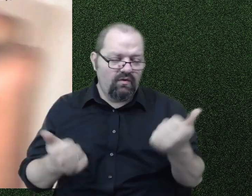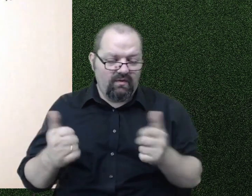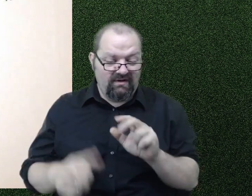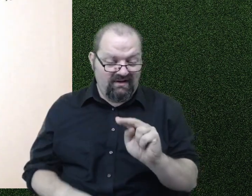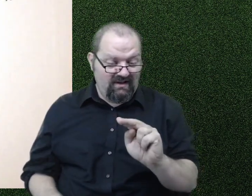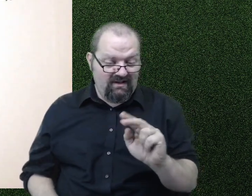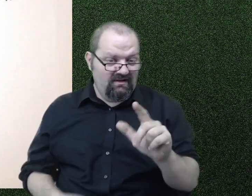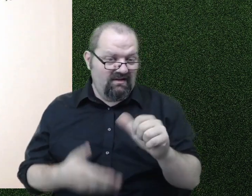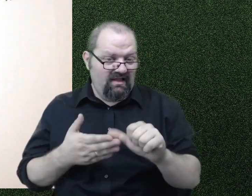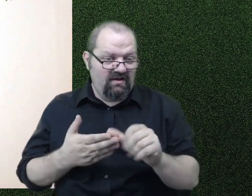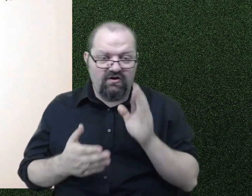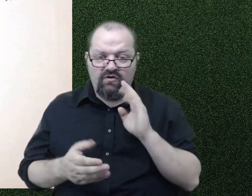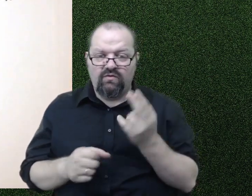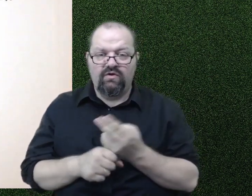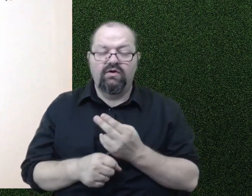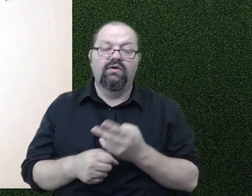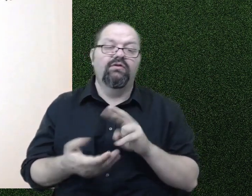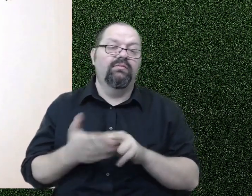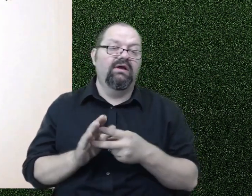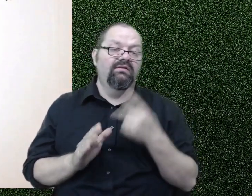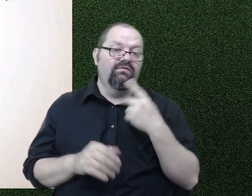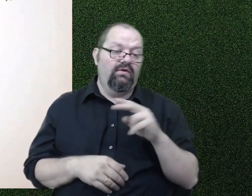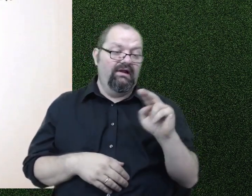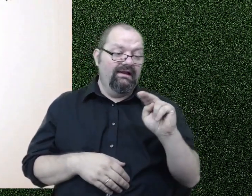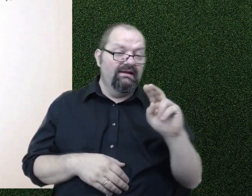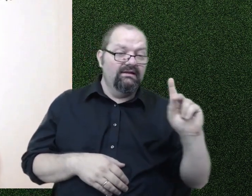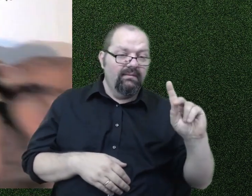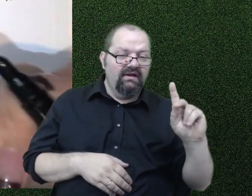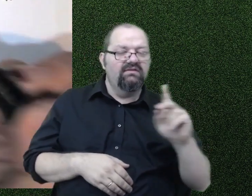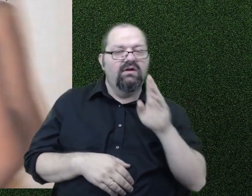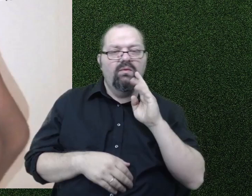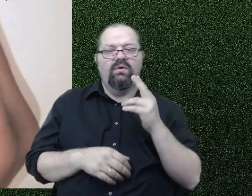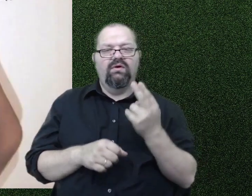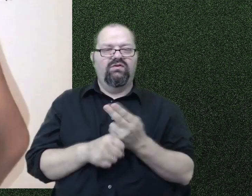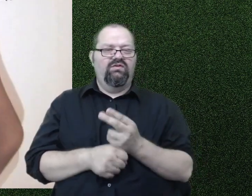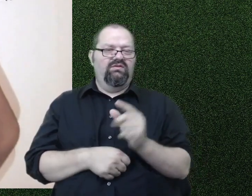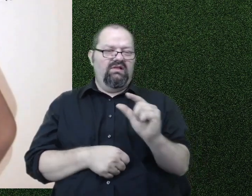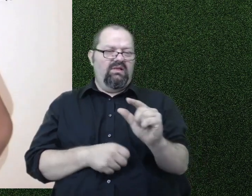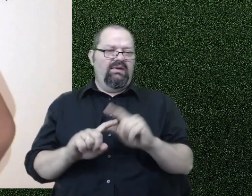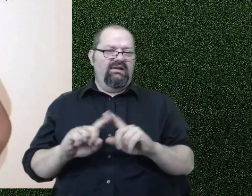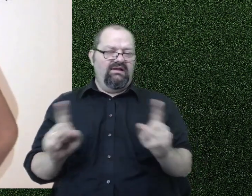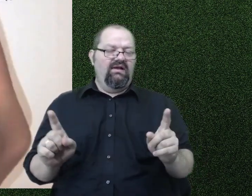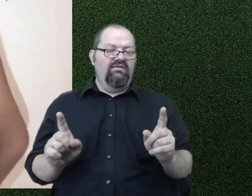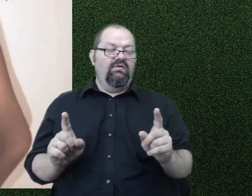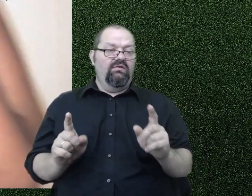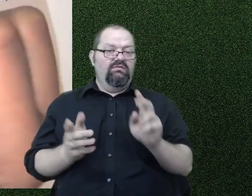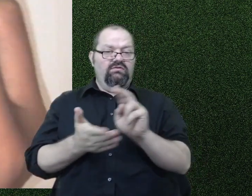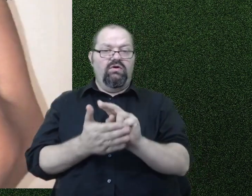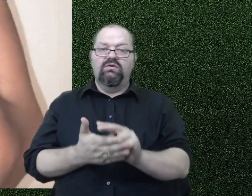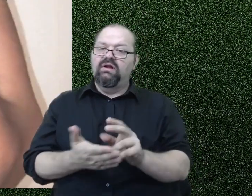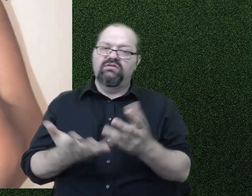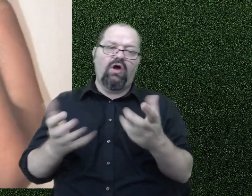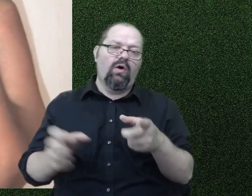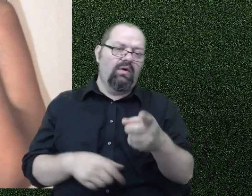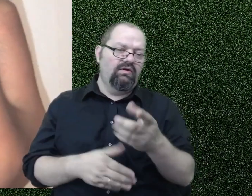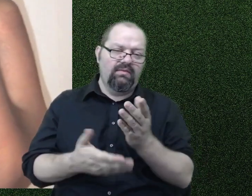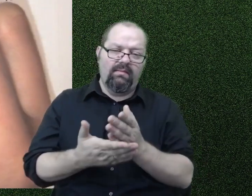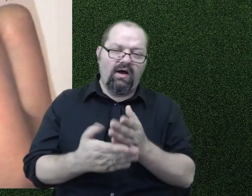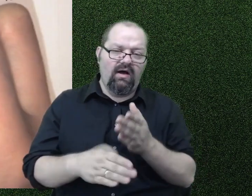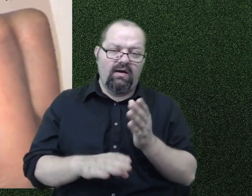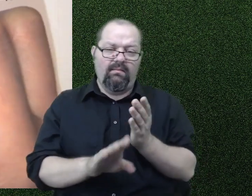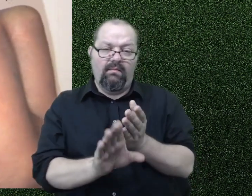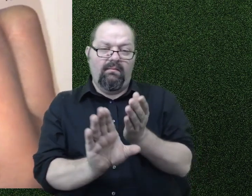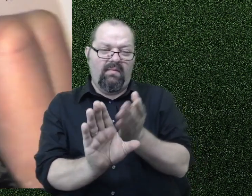I'm using. So in n dimensions, I'm going to use slightly different notation. Don't let it bother you. I'm going to